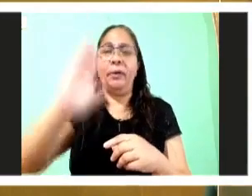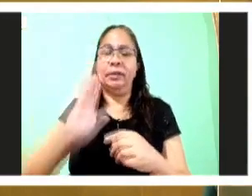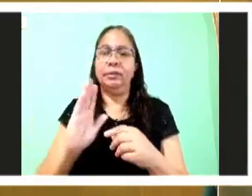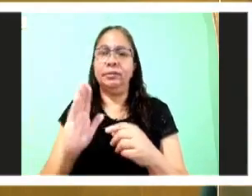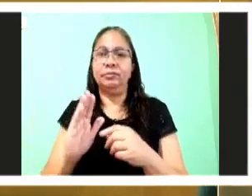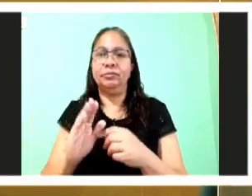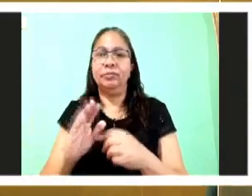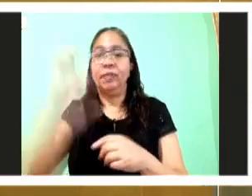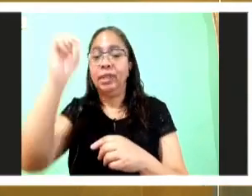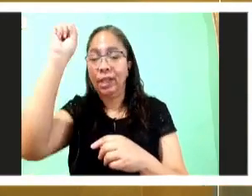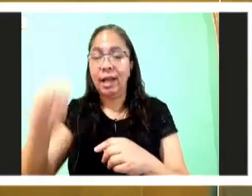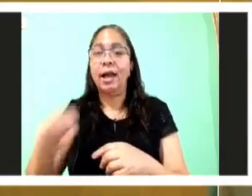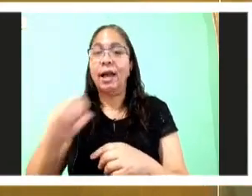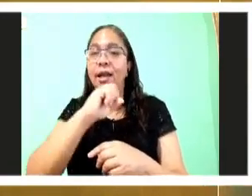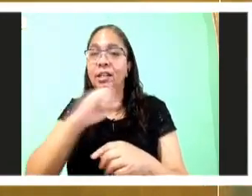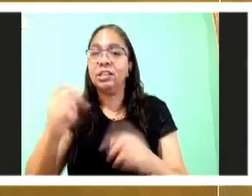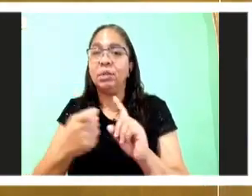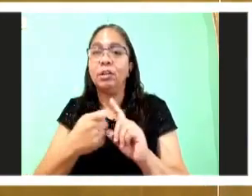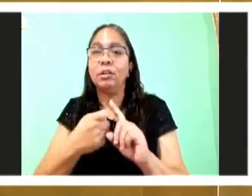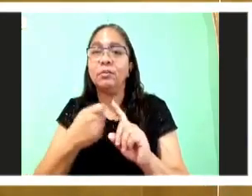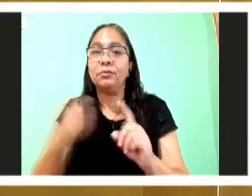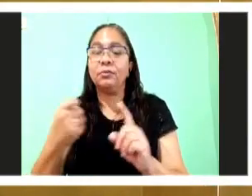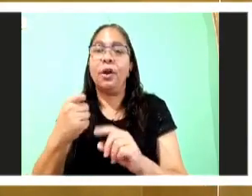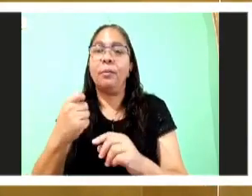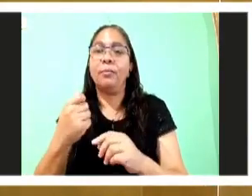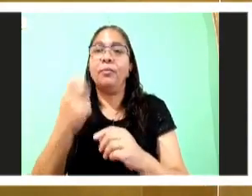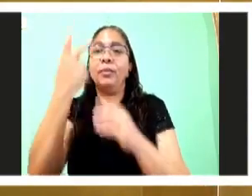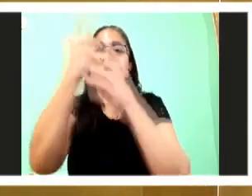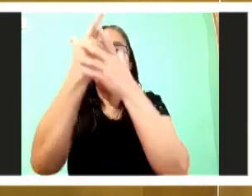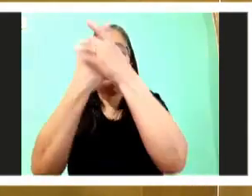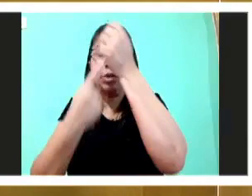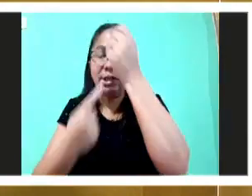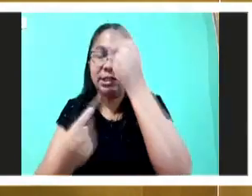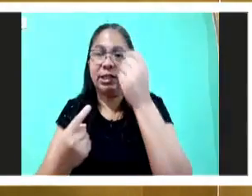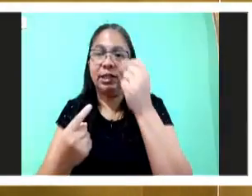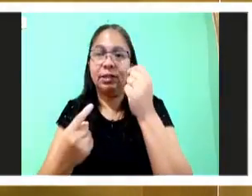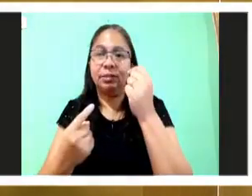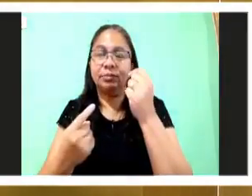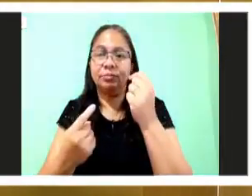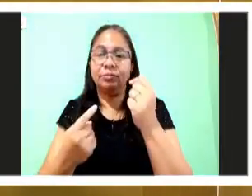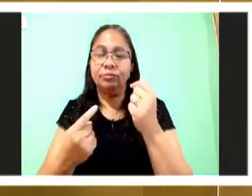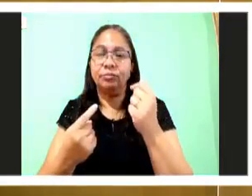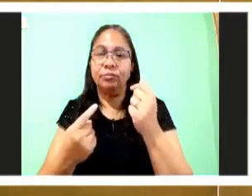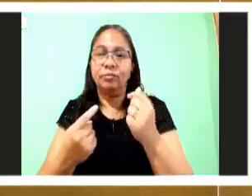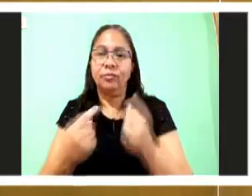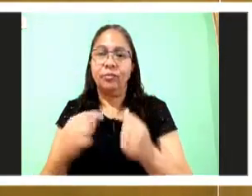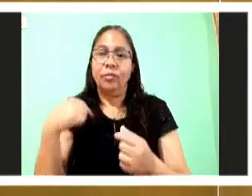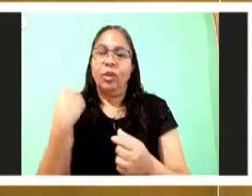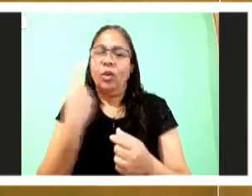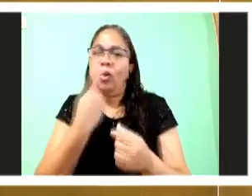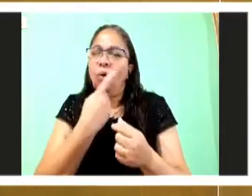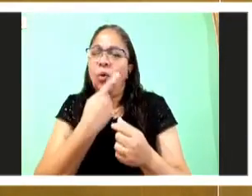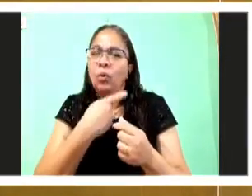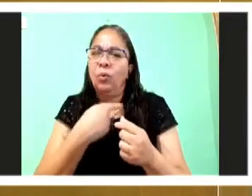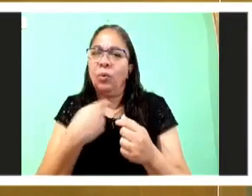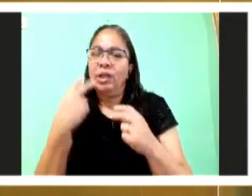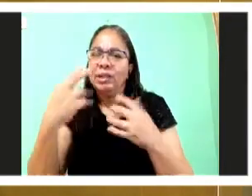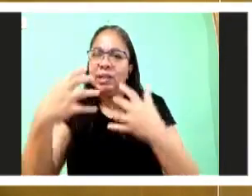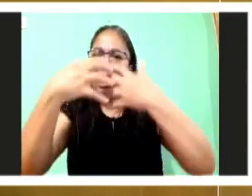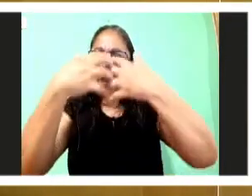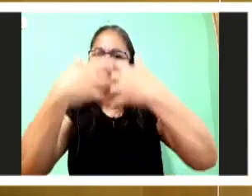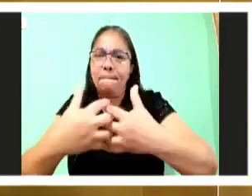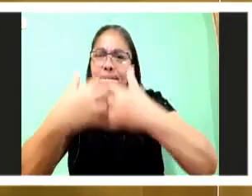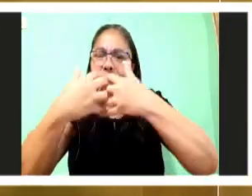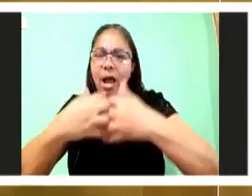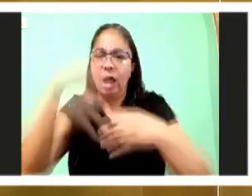sacrament of the inner life of the Trinity. Because as we see the complementarity between the male and the female